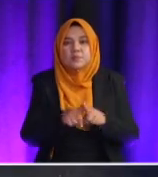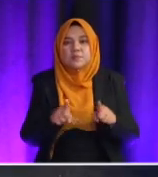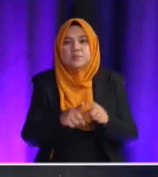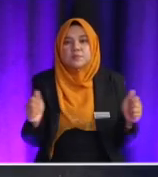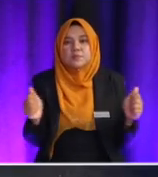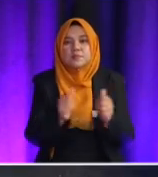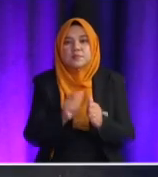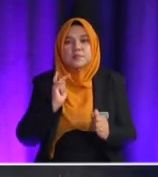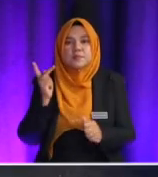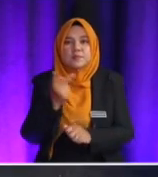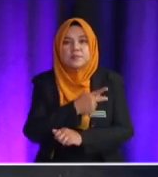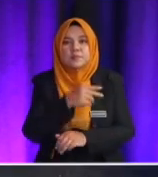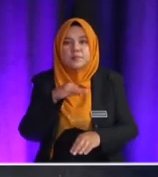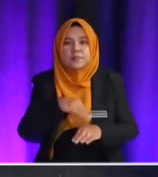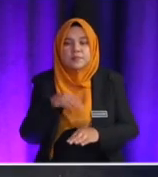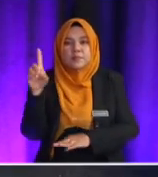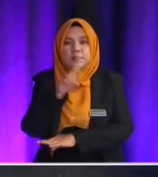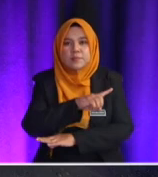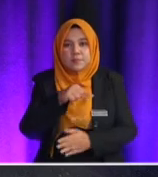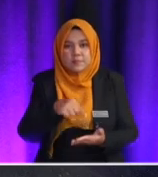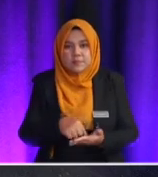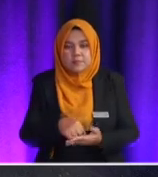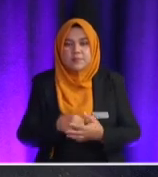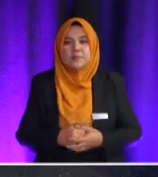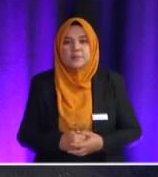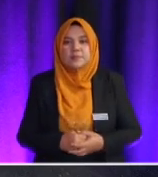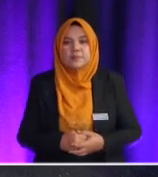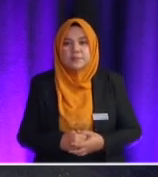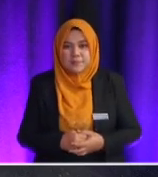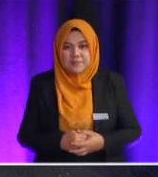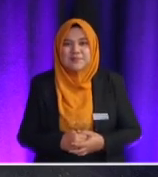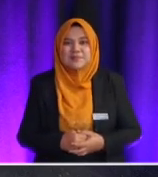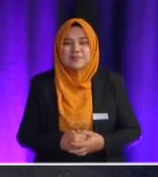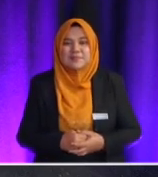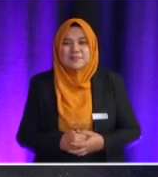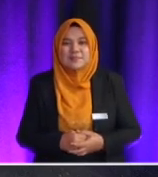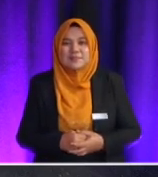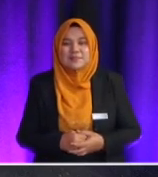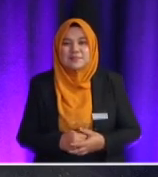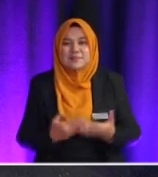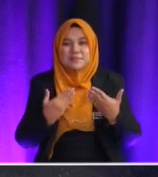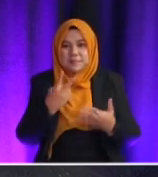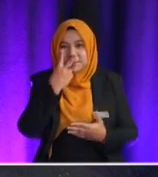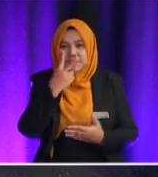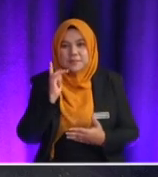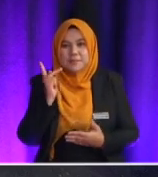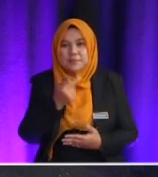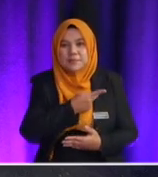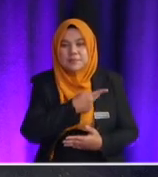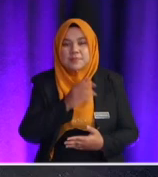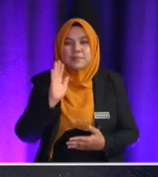sharing your knowledge as well as our sign language interpreter, Cikgu Ziana. Now, thanks for watching as well. Till we meet again,